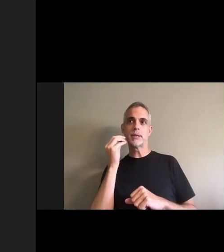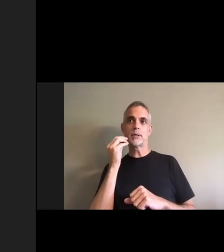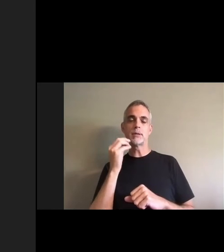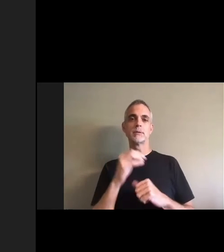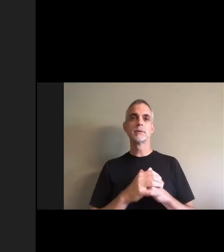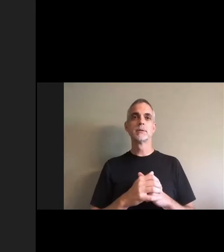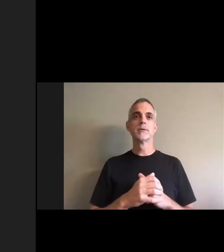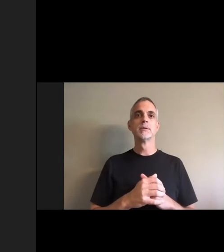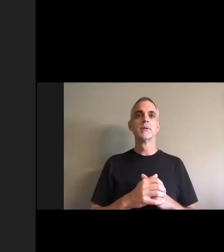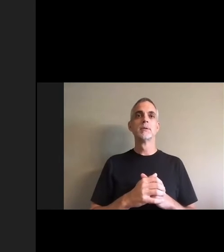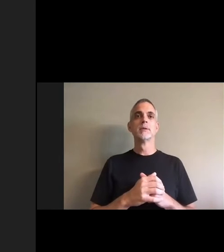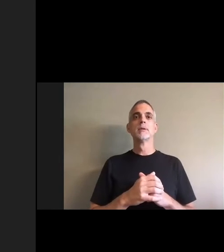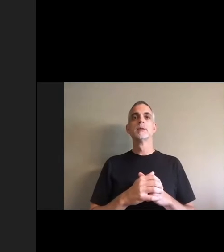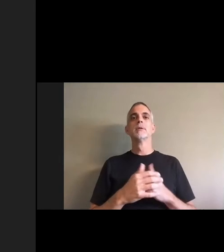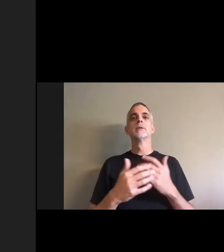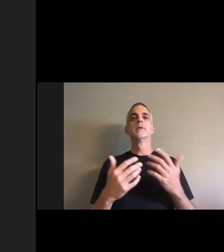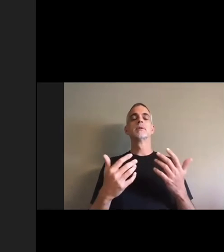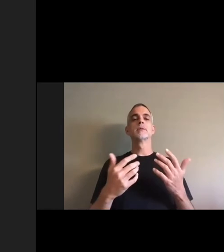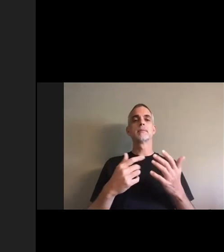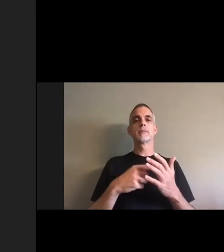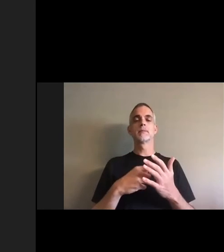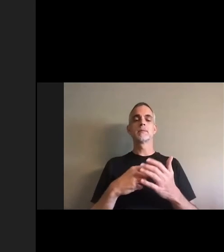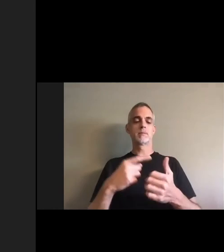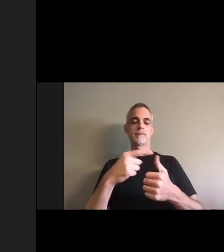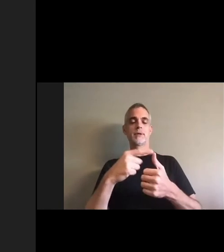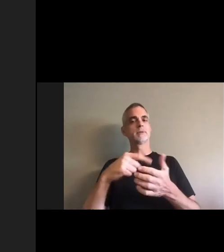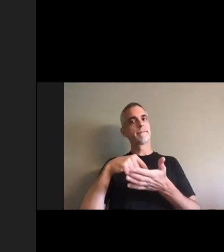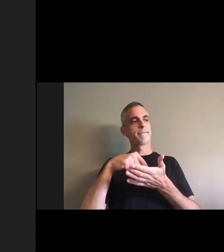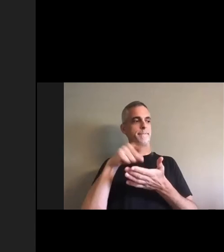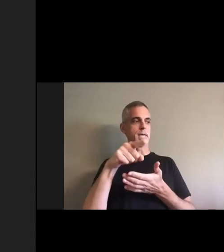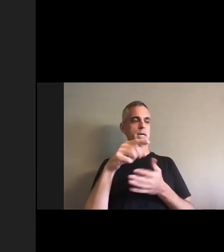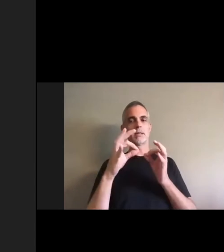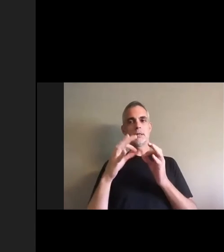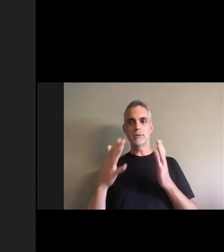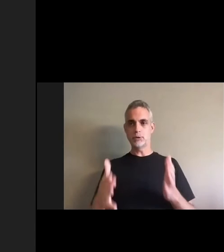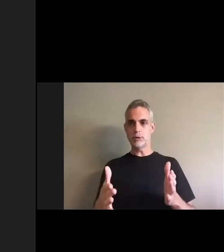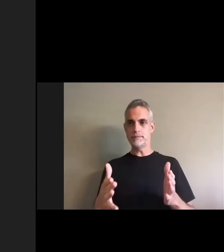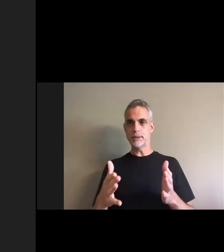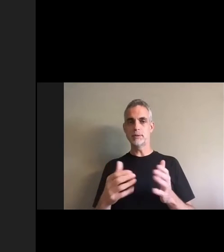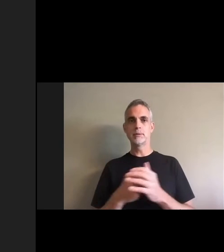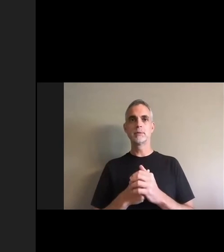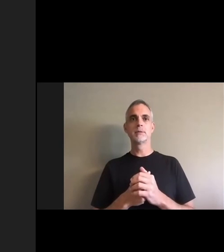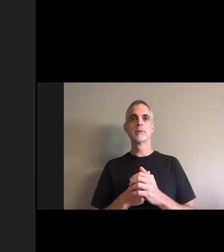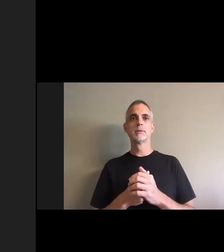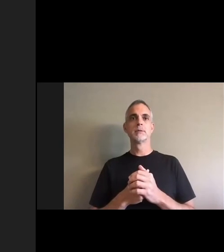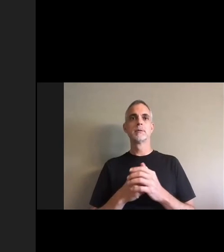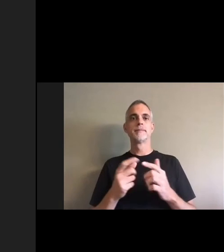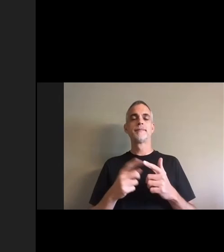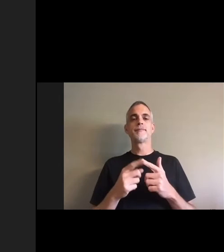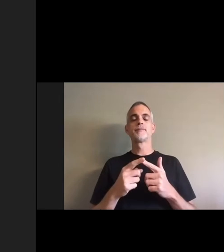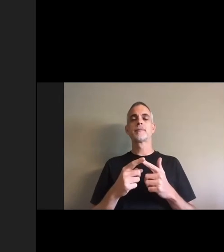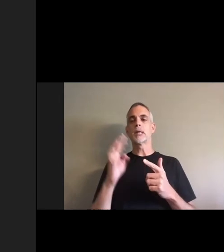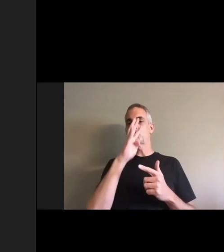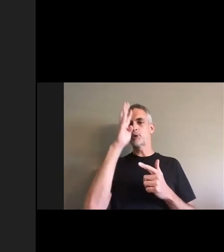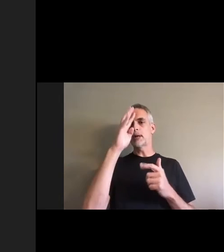Confirm the experience. Very important. Make sure you pay your interpreters.